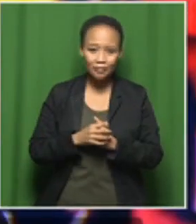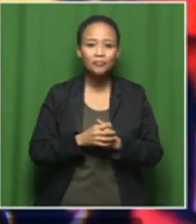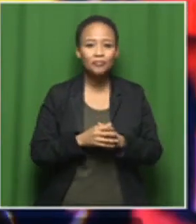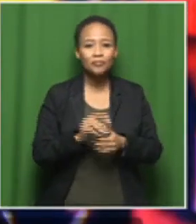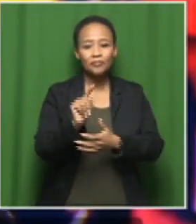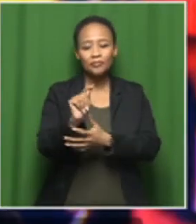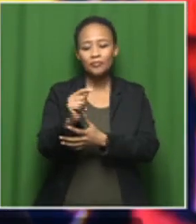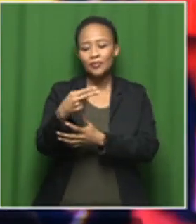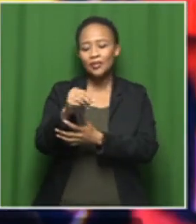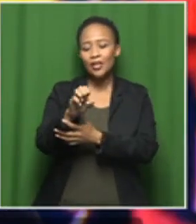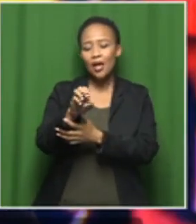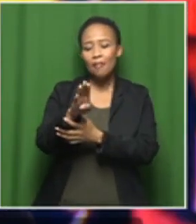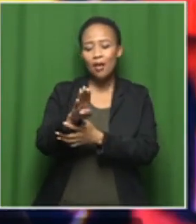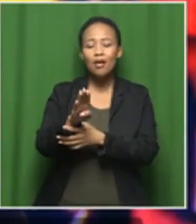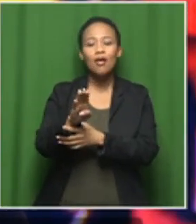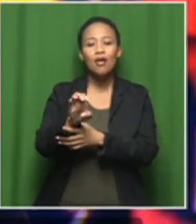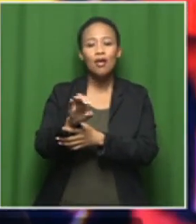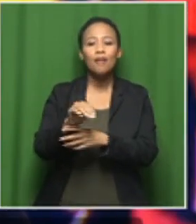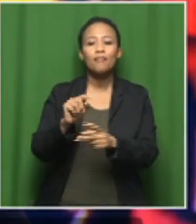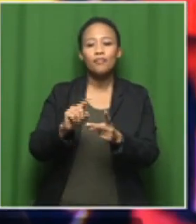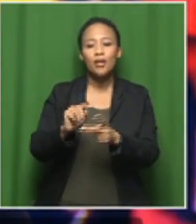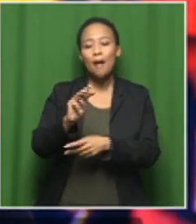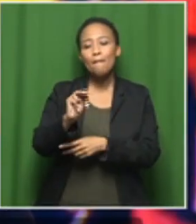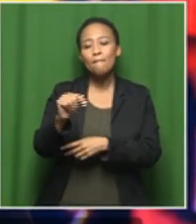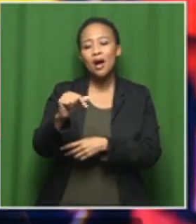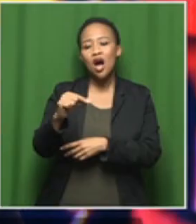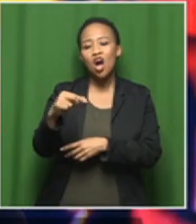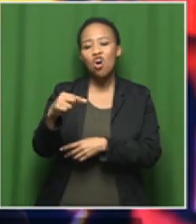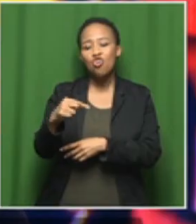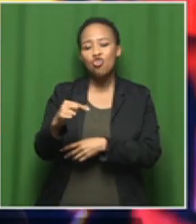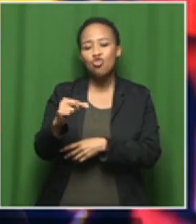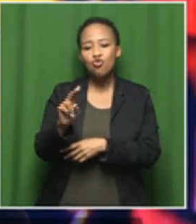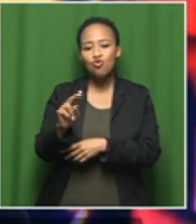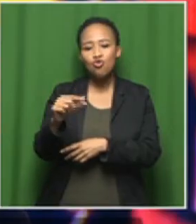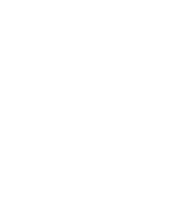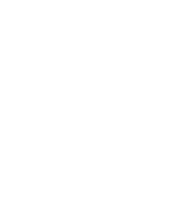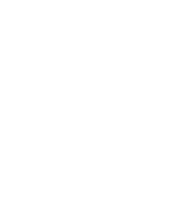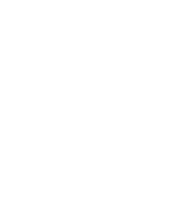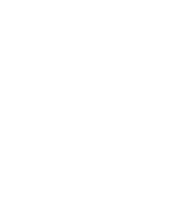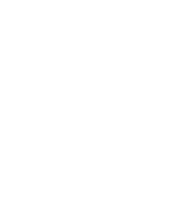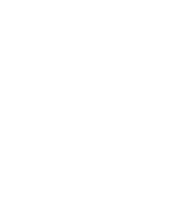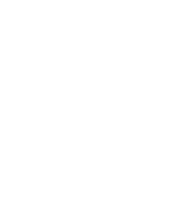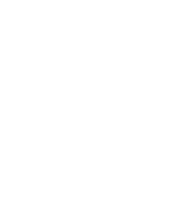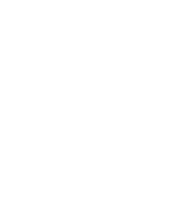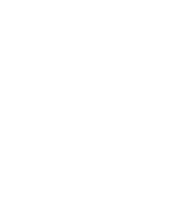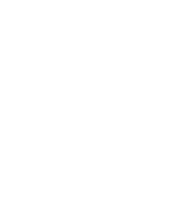guru Thebe Magugu unveiled a collection that celebrates the heritage of Lobola Negotiations.